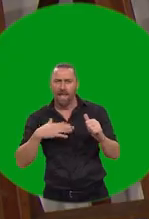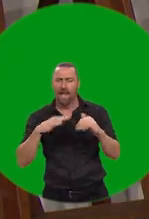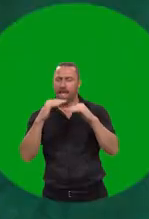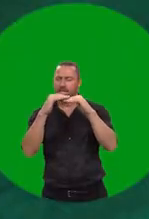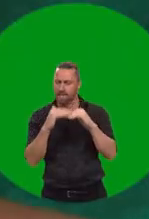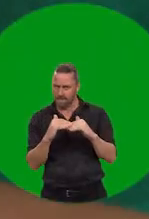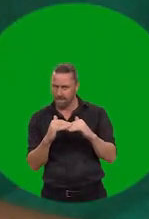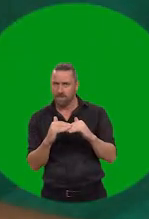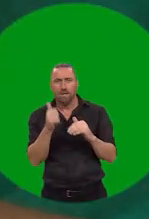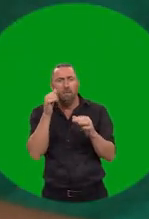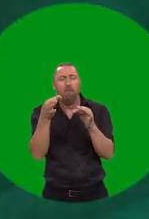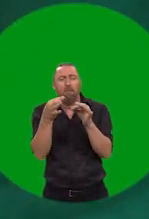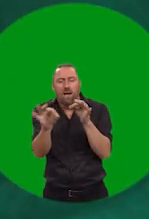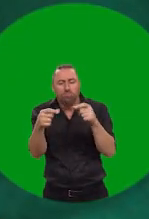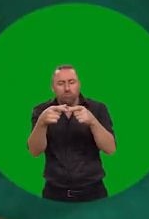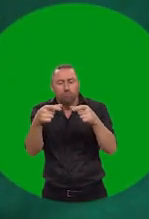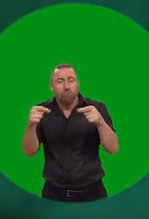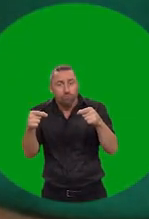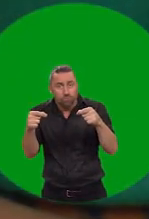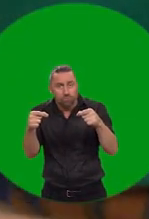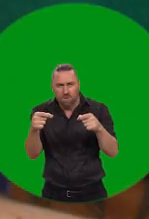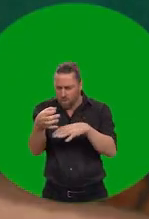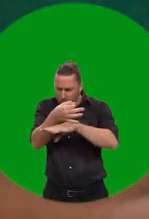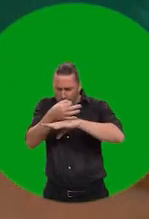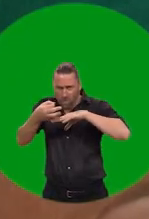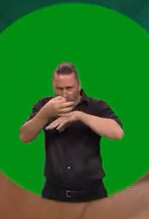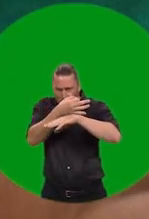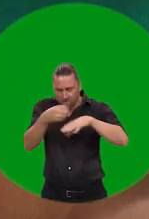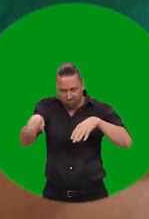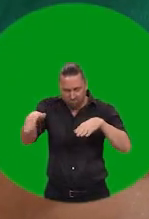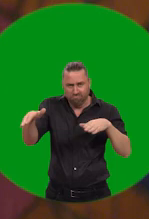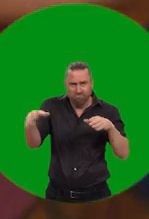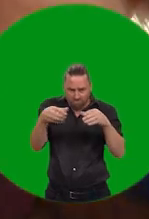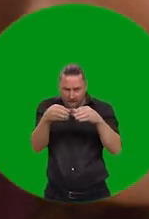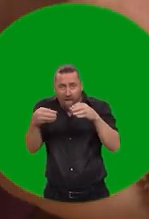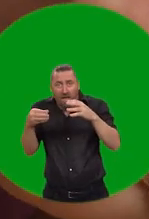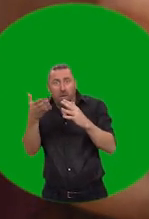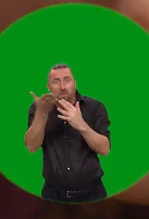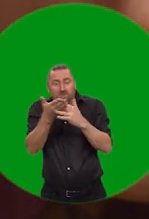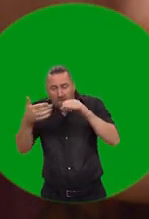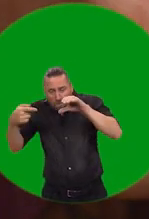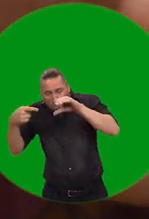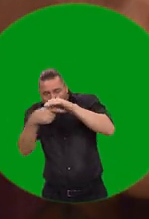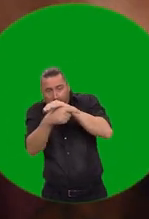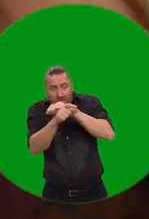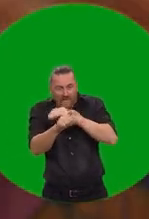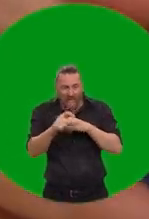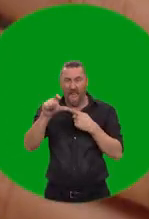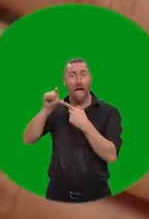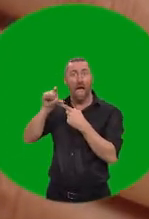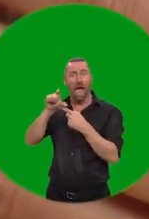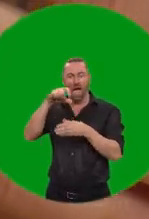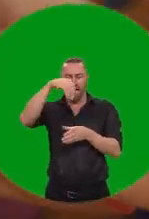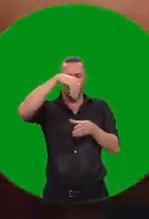put him down there and then grab our matchbox. Now push out this middle section and we're going to place that in the car like so.